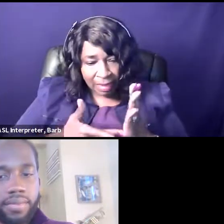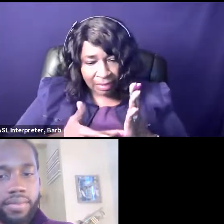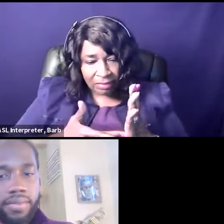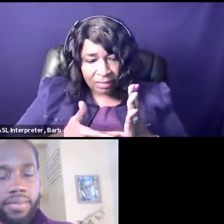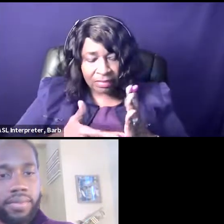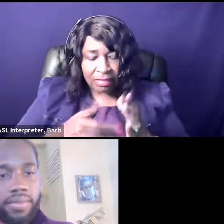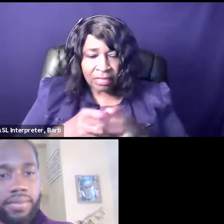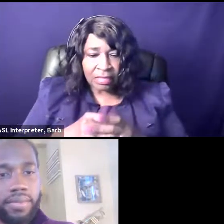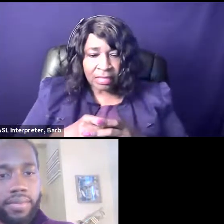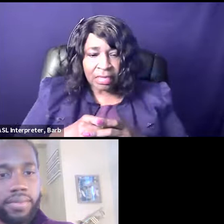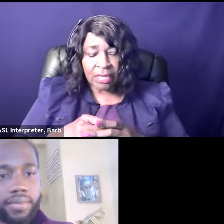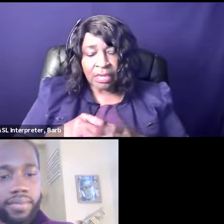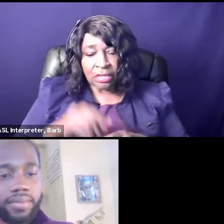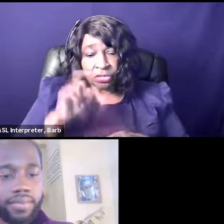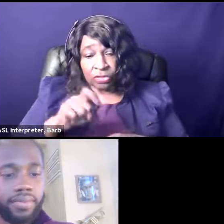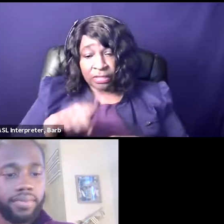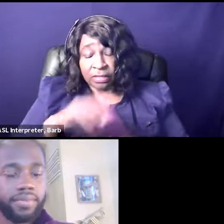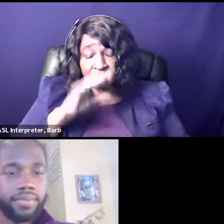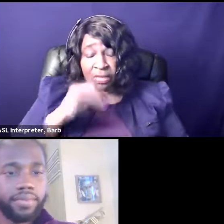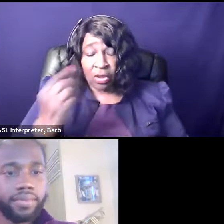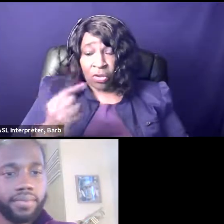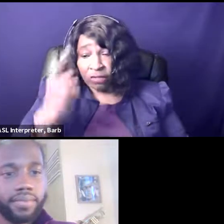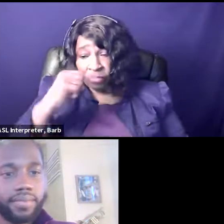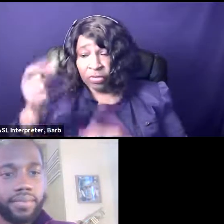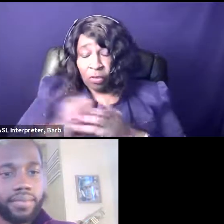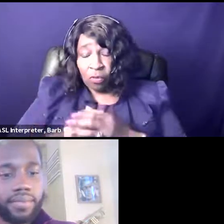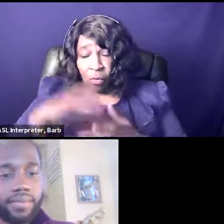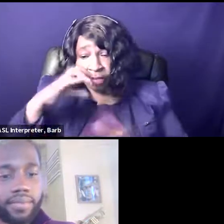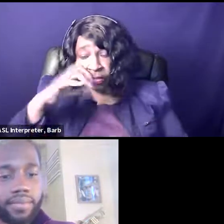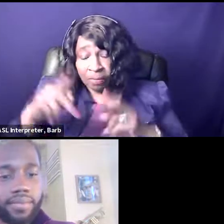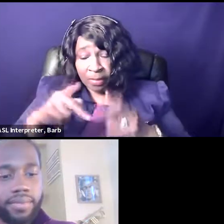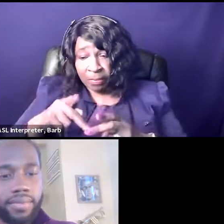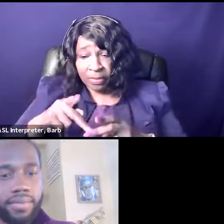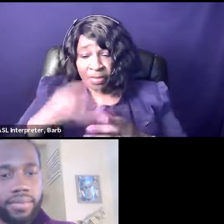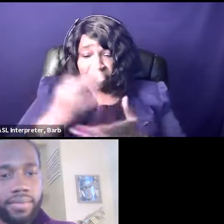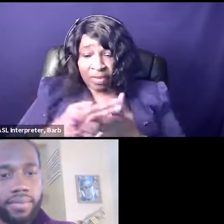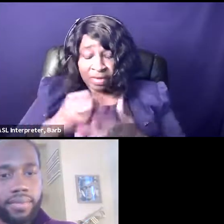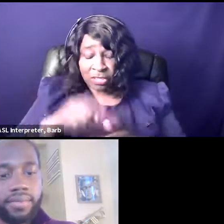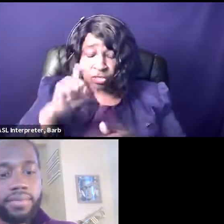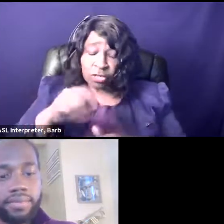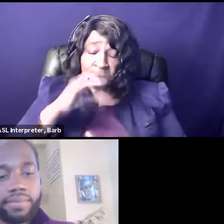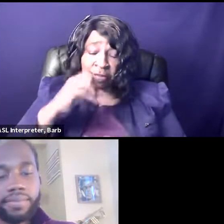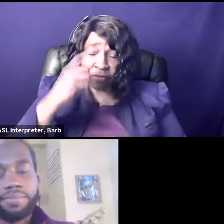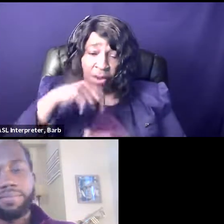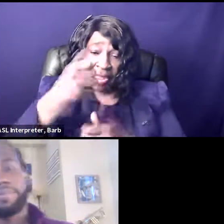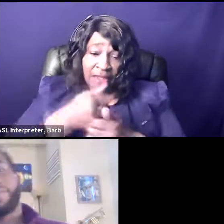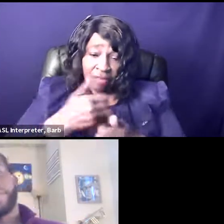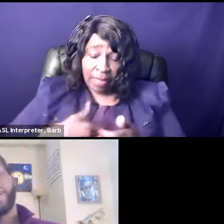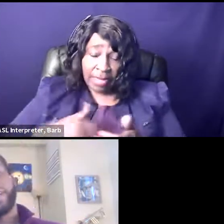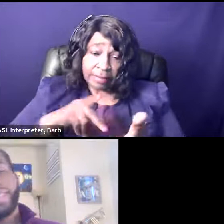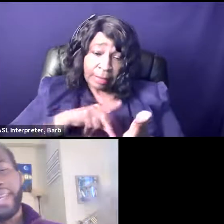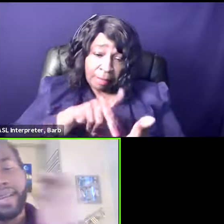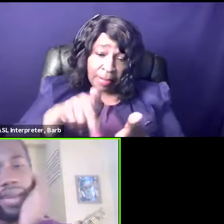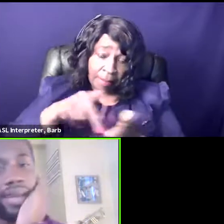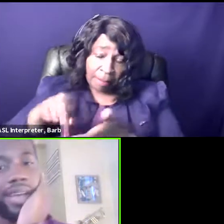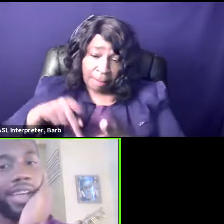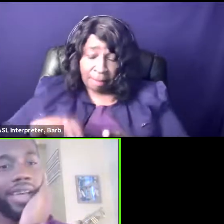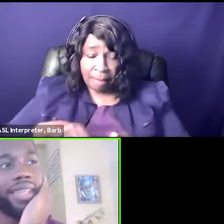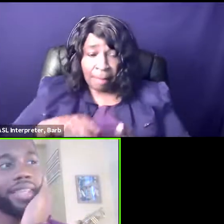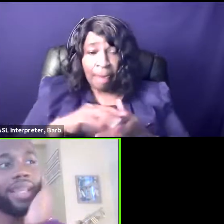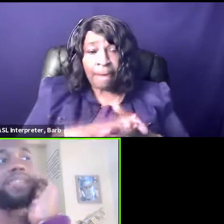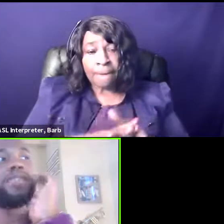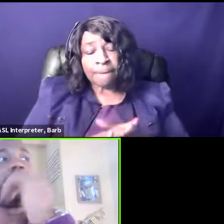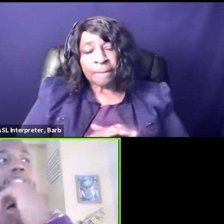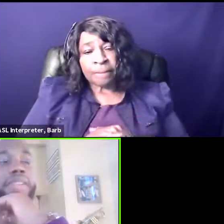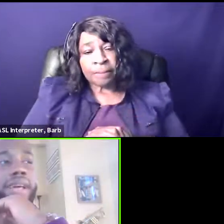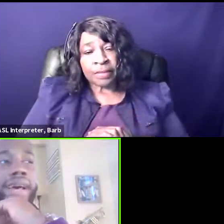be for, the wealthy who can, finance it. It should be for everybody. Thank you for that.